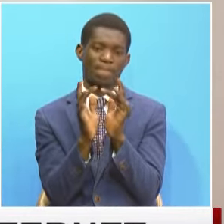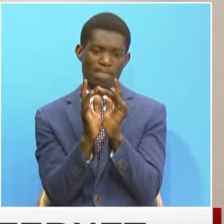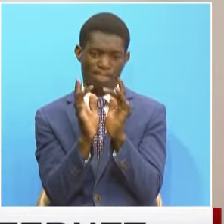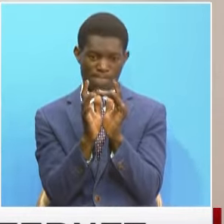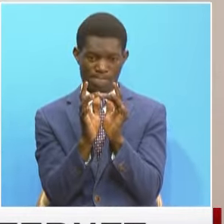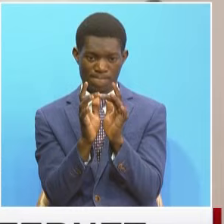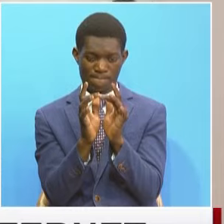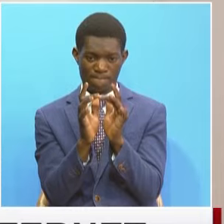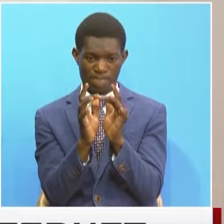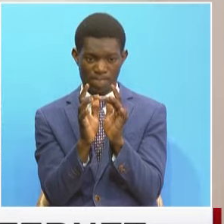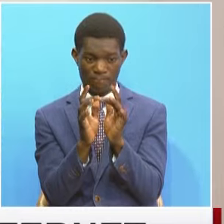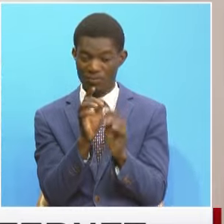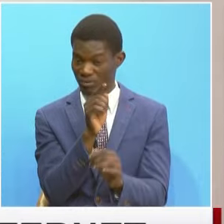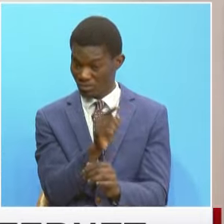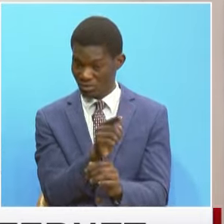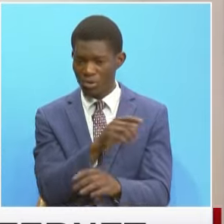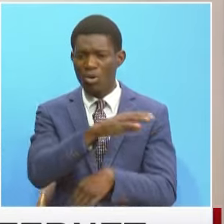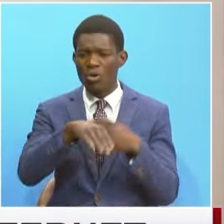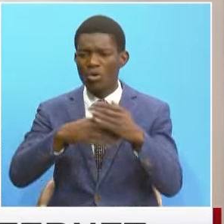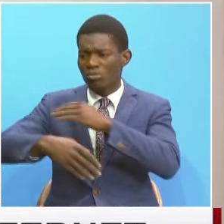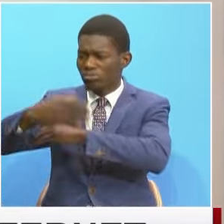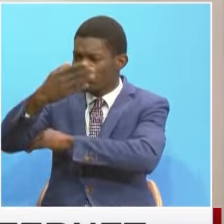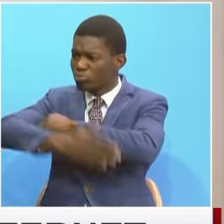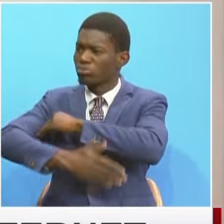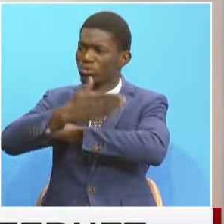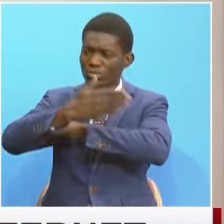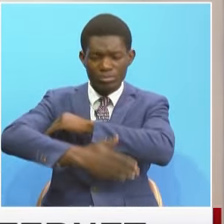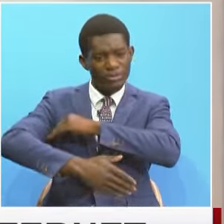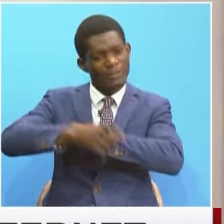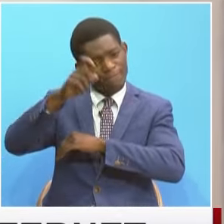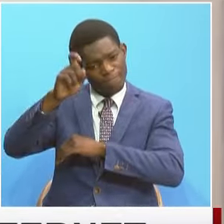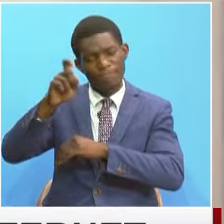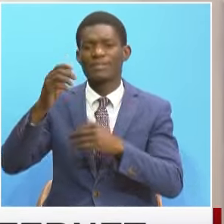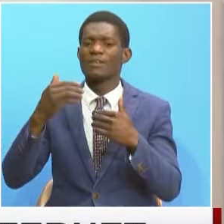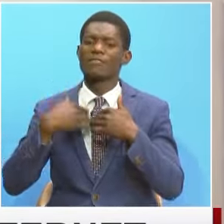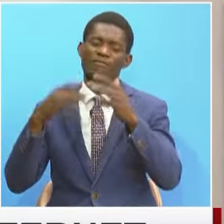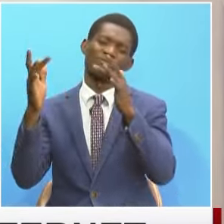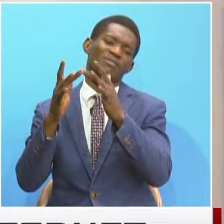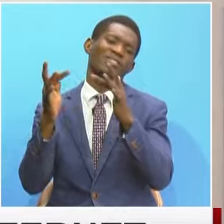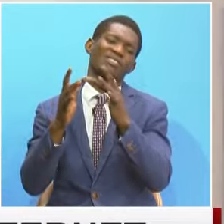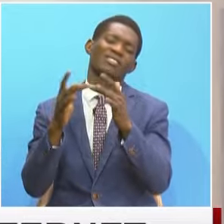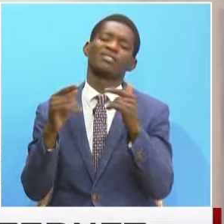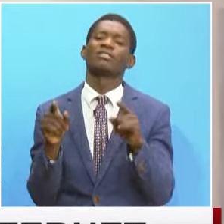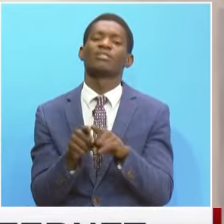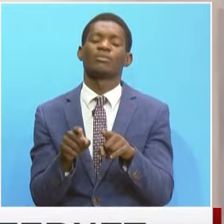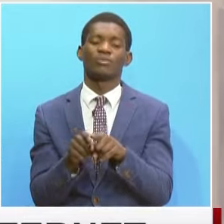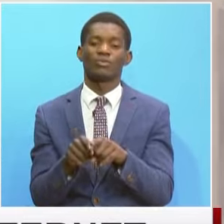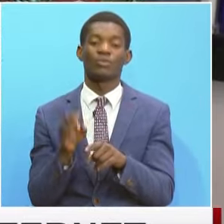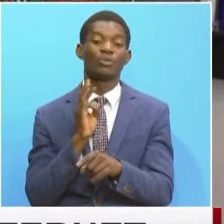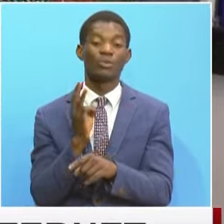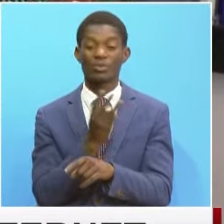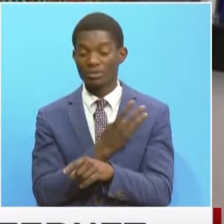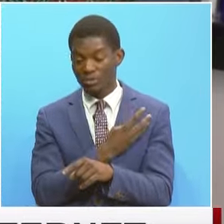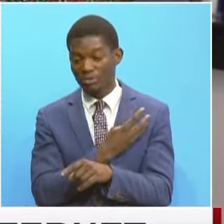replicated in the other borders so that we have a uniform kind of border